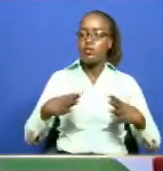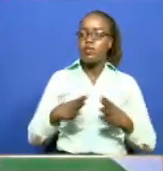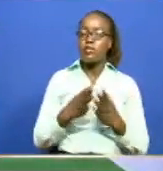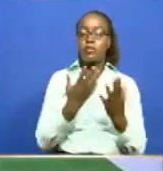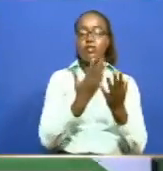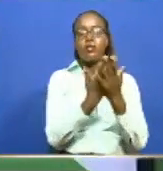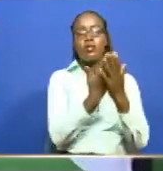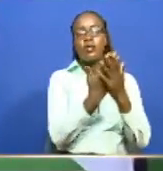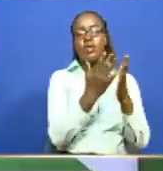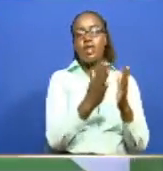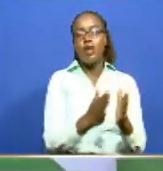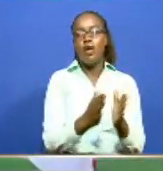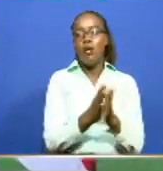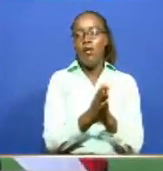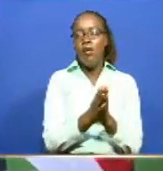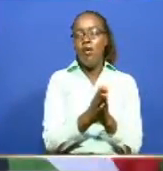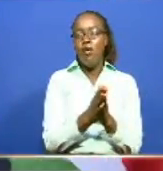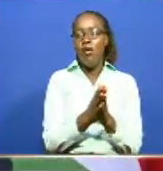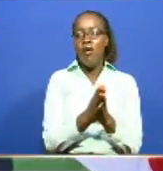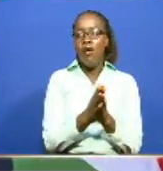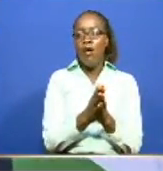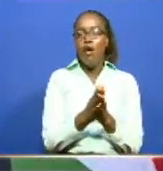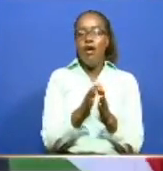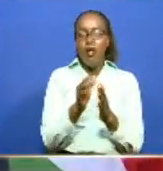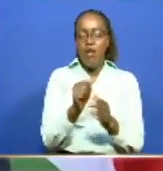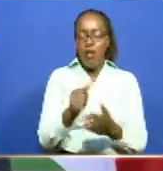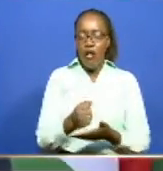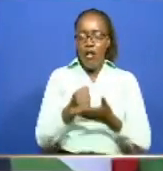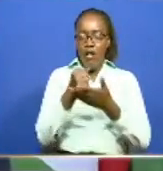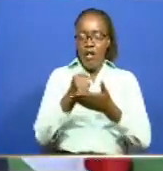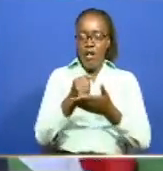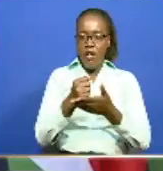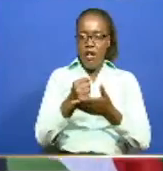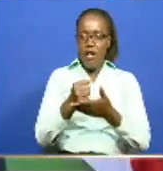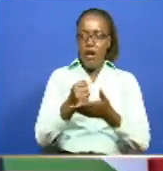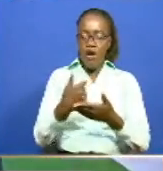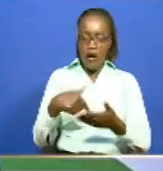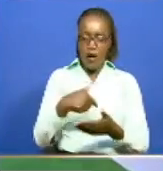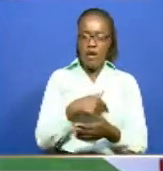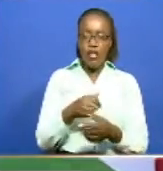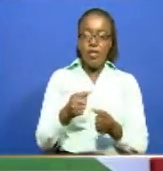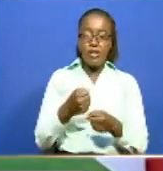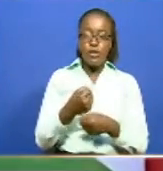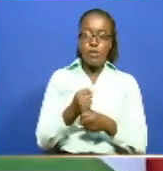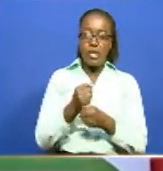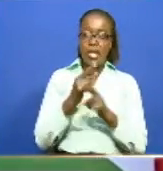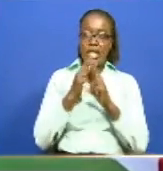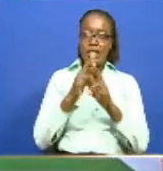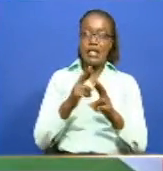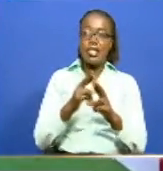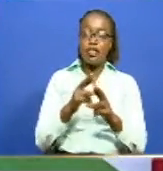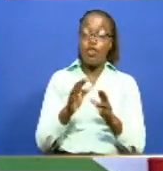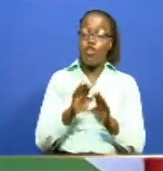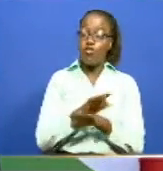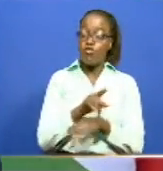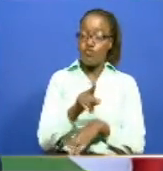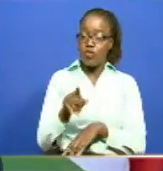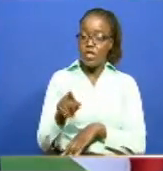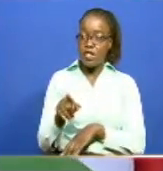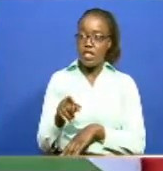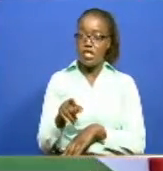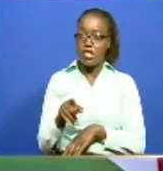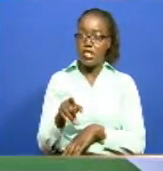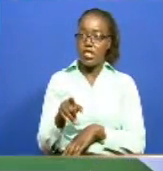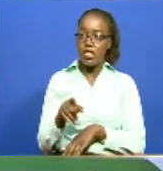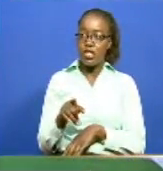prisons, and we have a guideline to be able to assist us that way. That way we make prudent resource of this use of